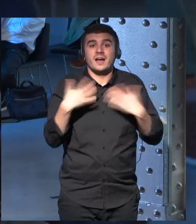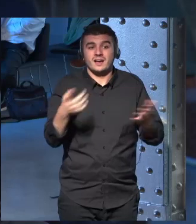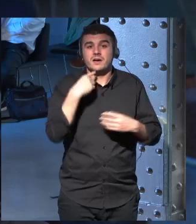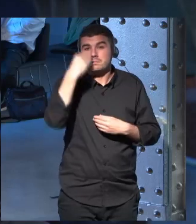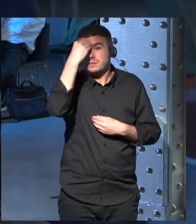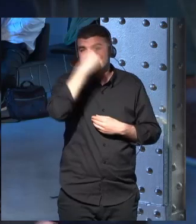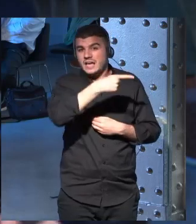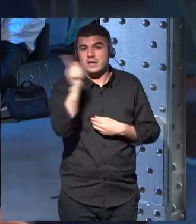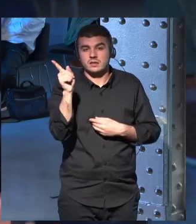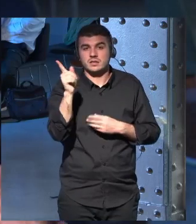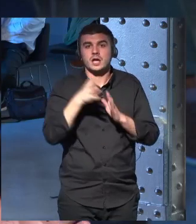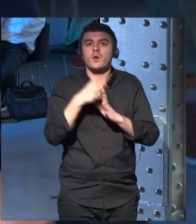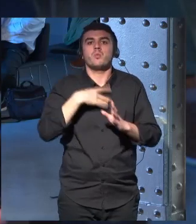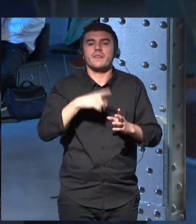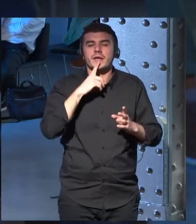sense.